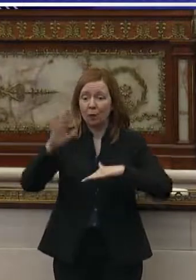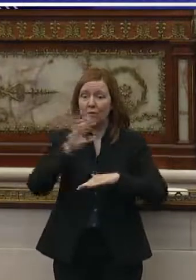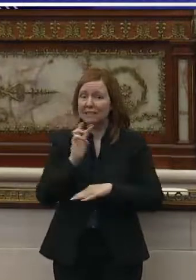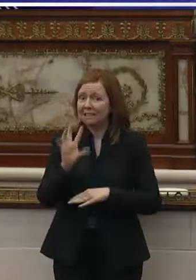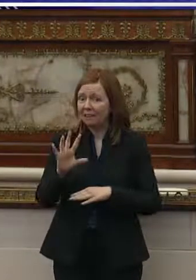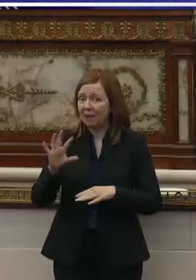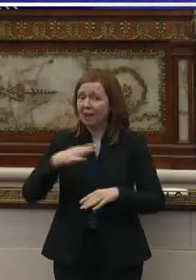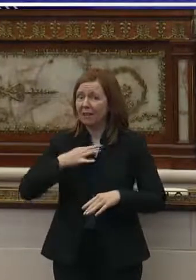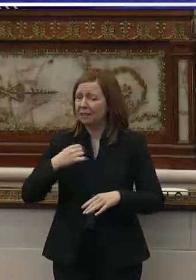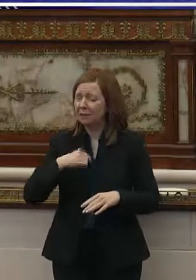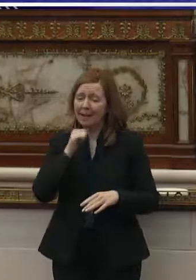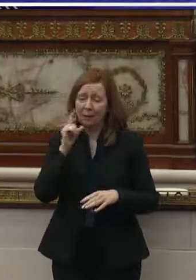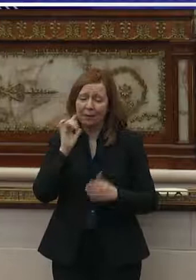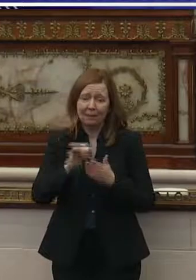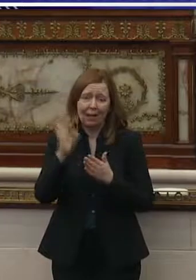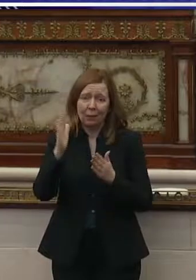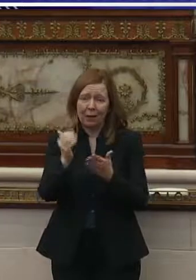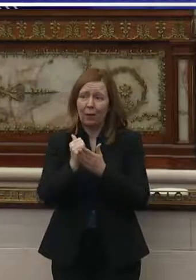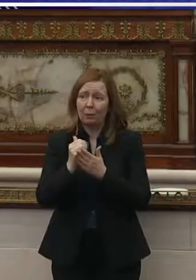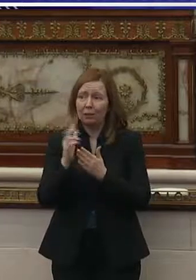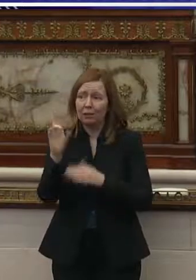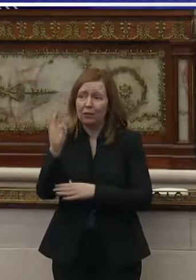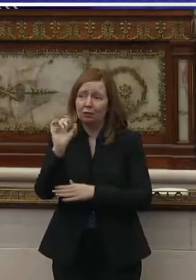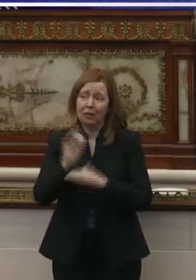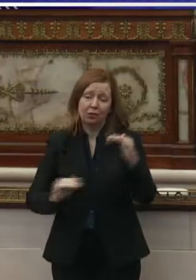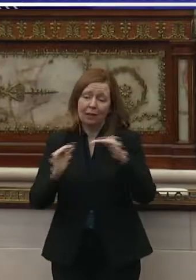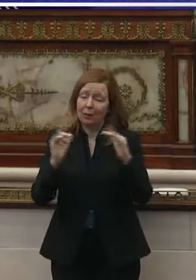I don't know that would help our racial equity goals.